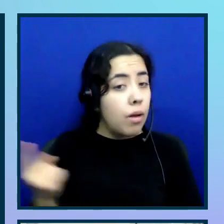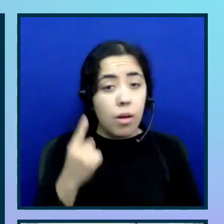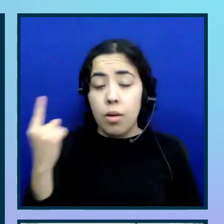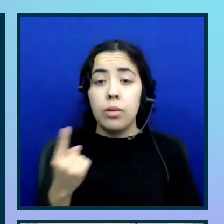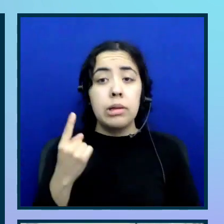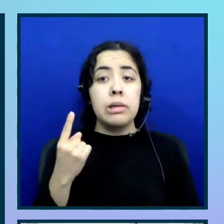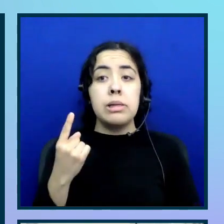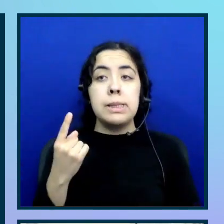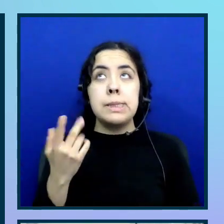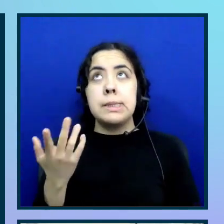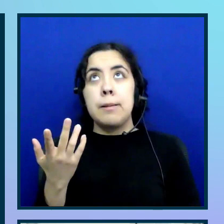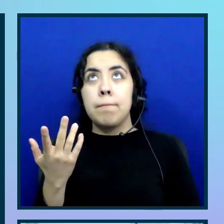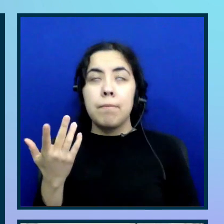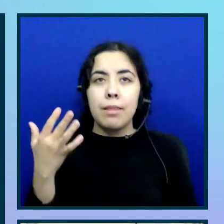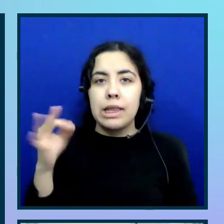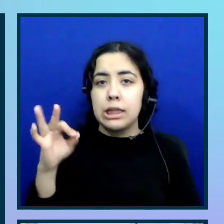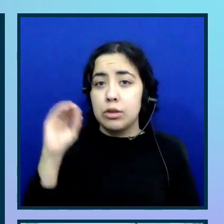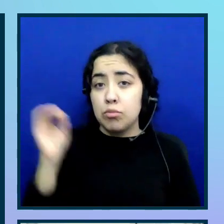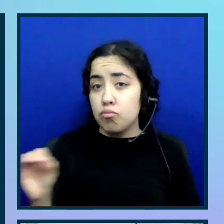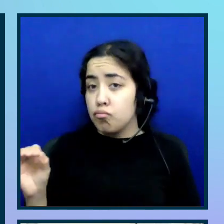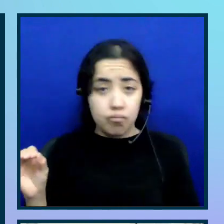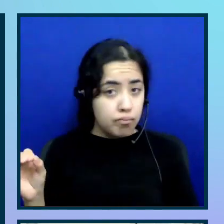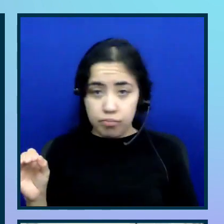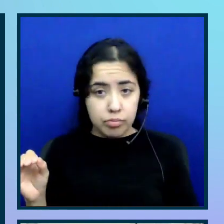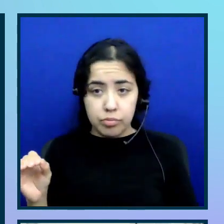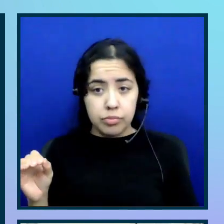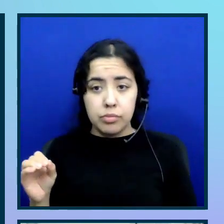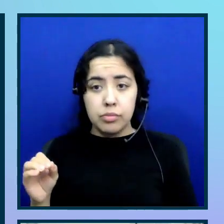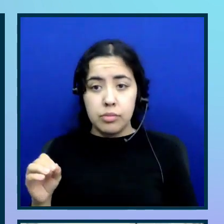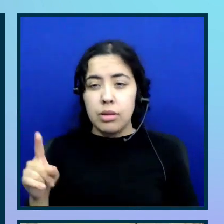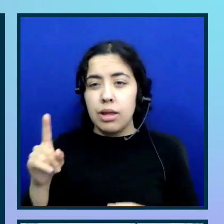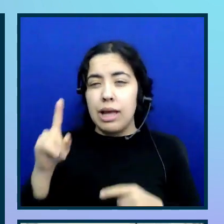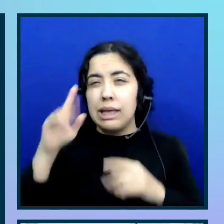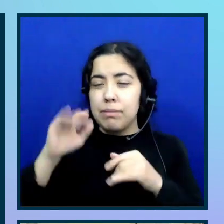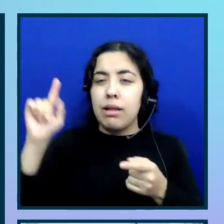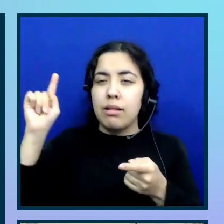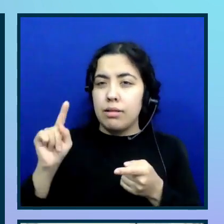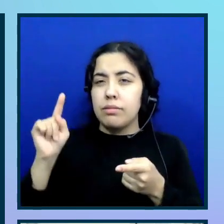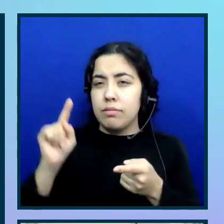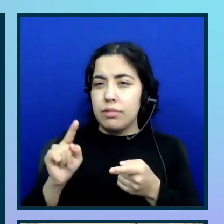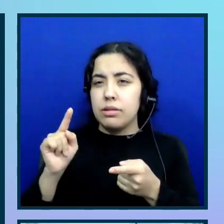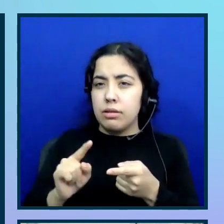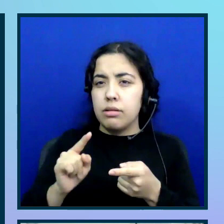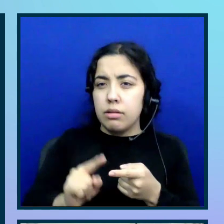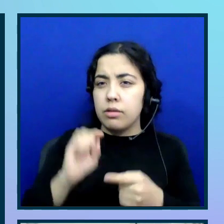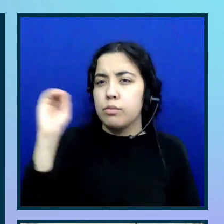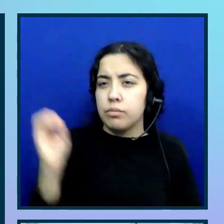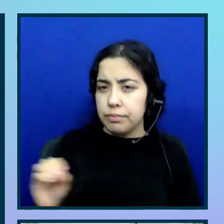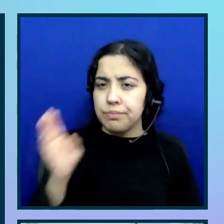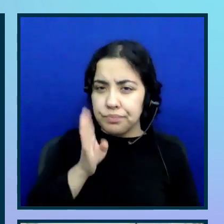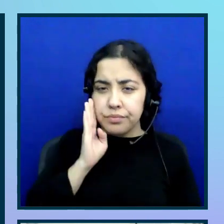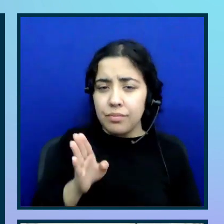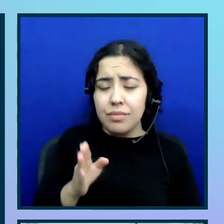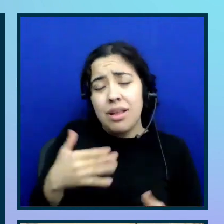be at 19%. I expect that manual to be getting lower. And I don't want to